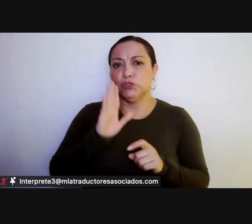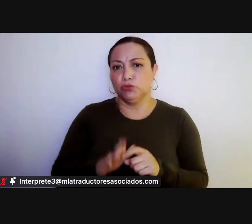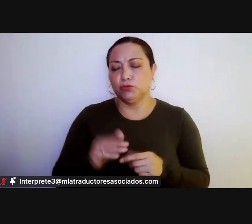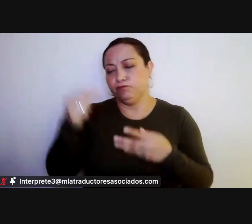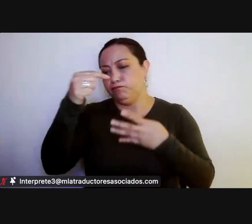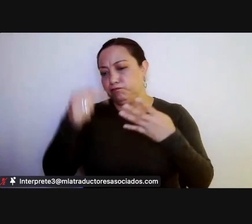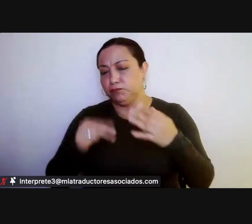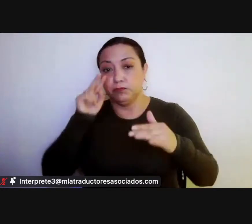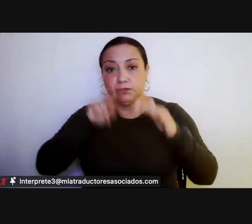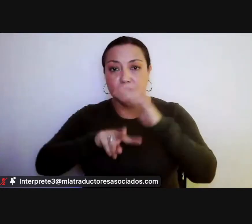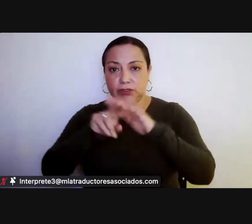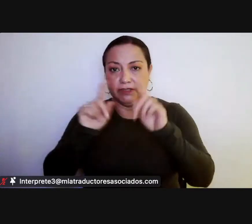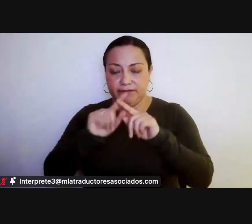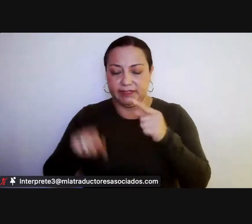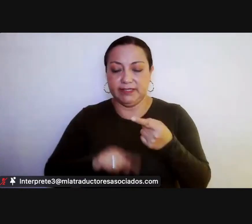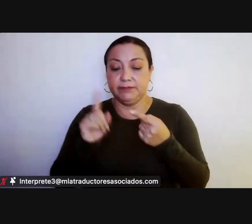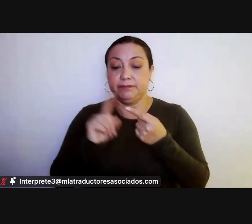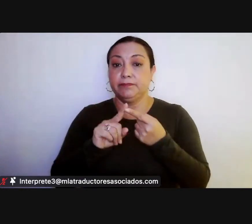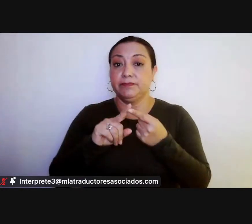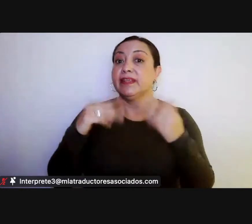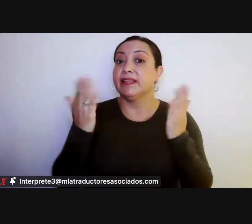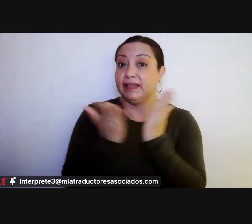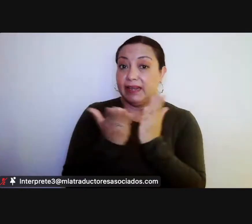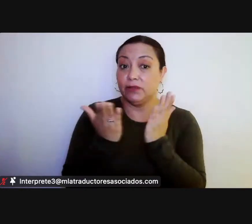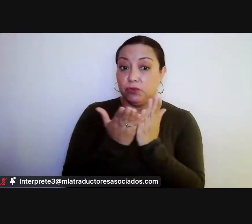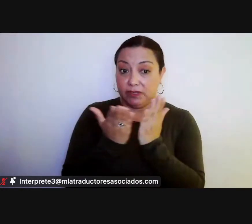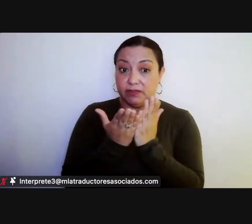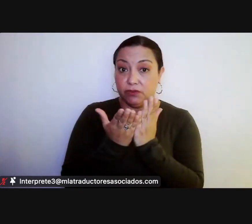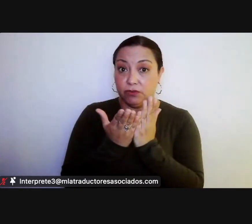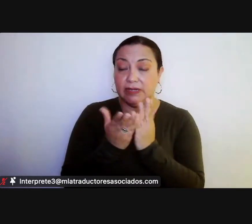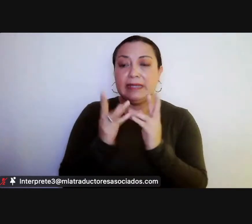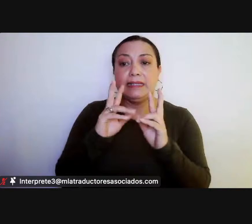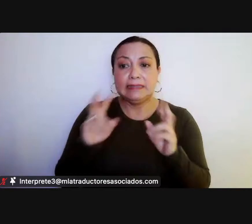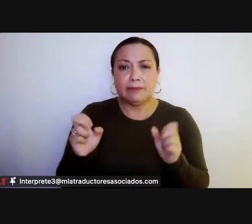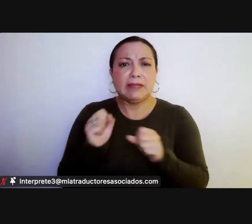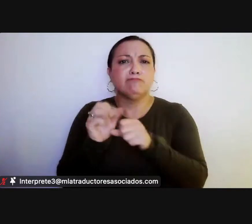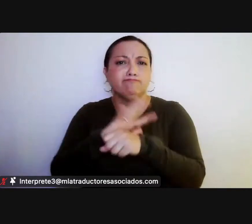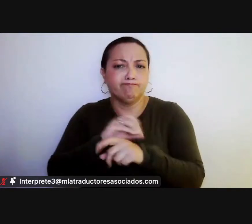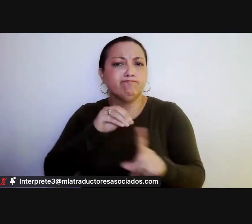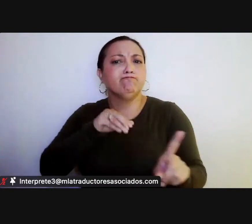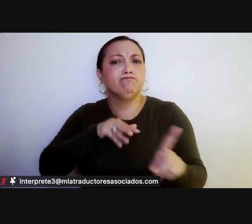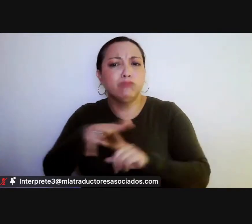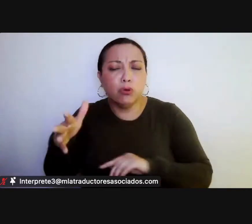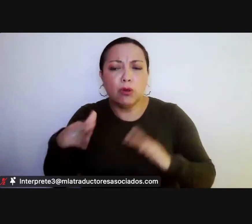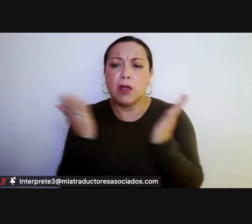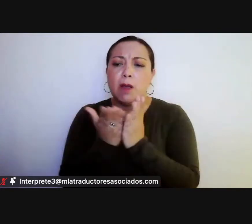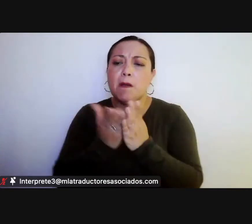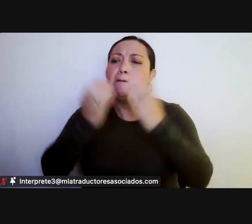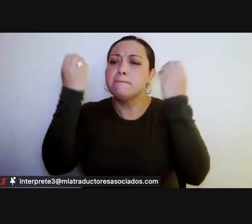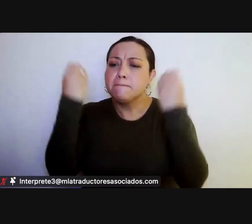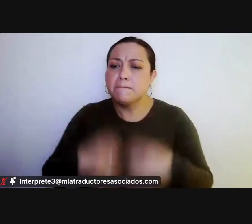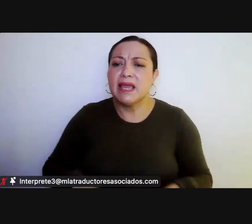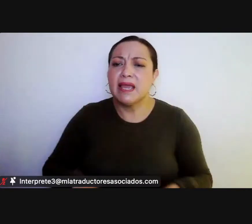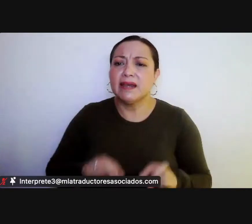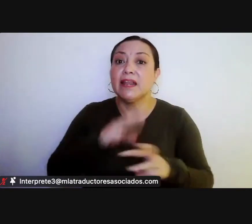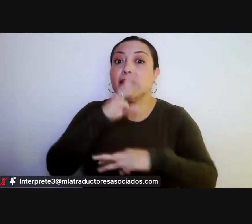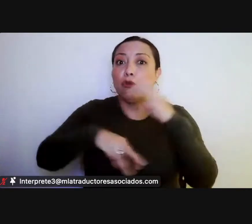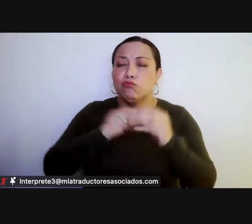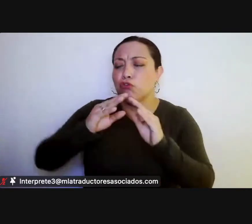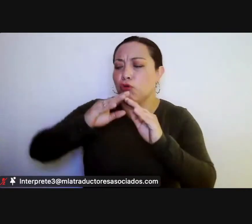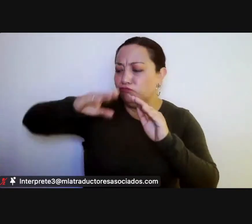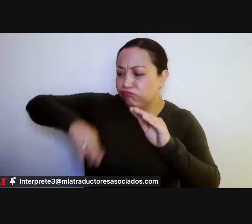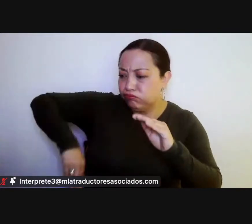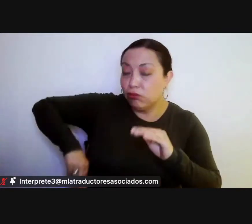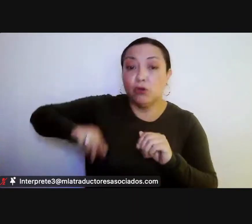is a challenge from different points of view. The pandemic has provoked a